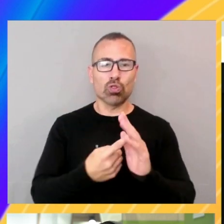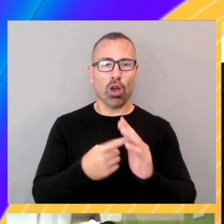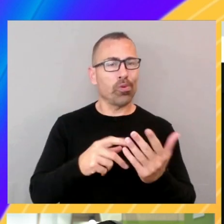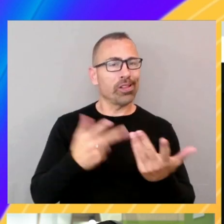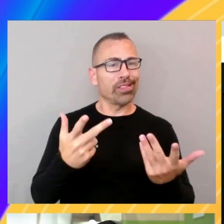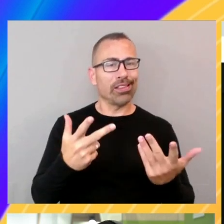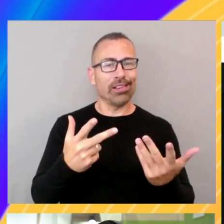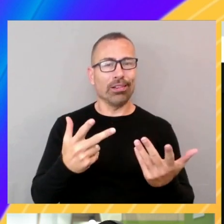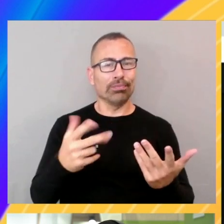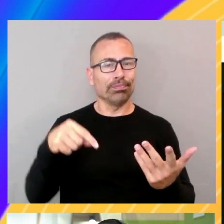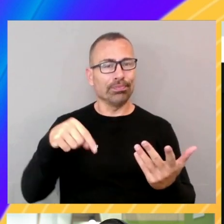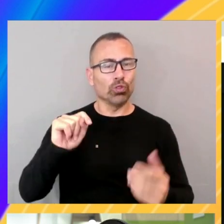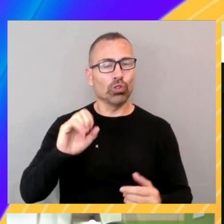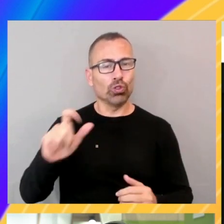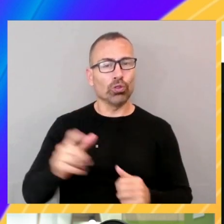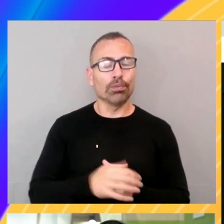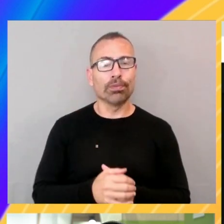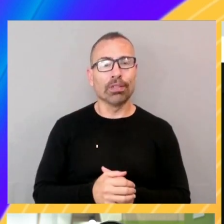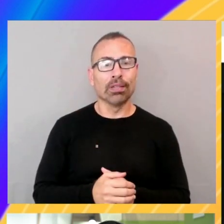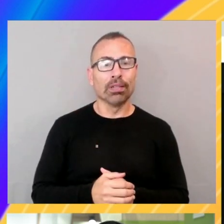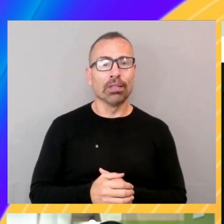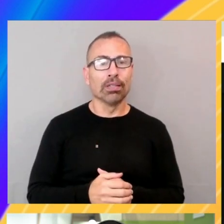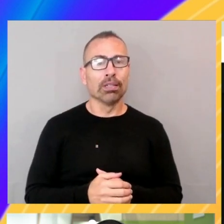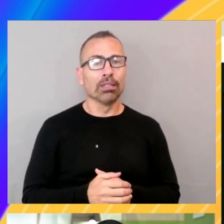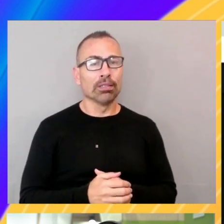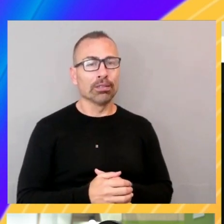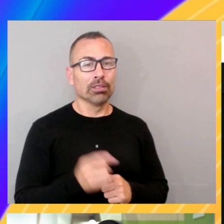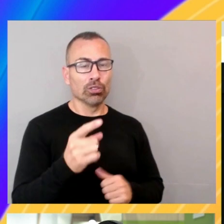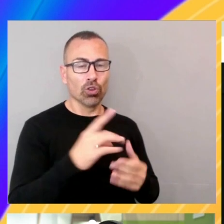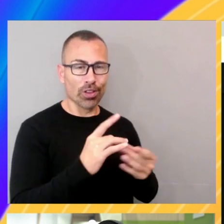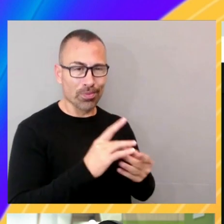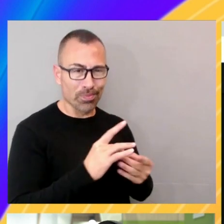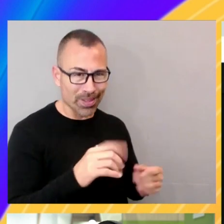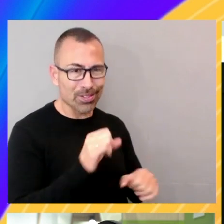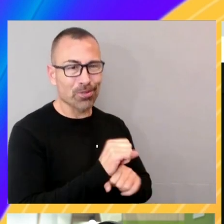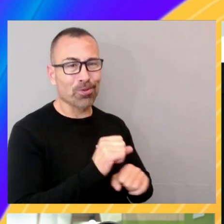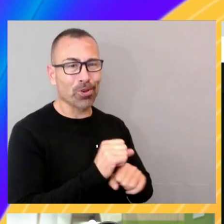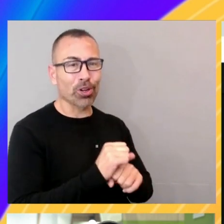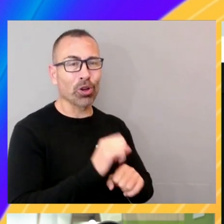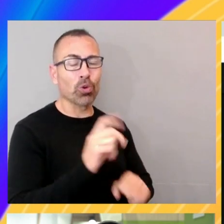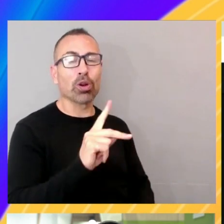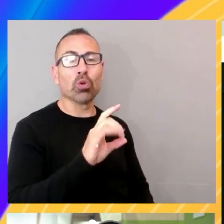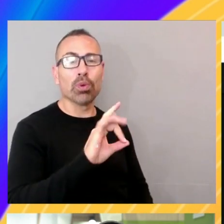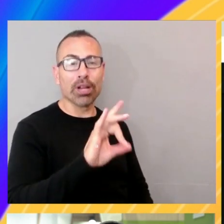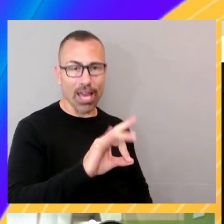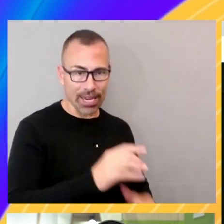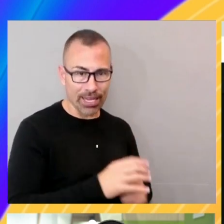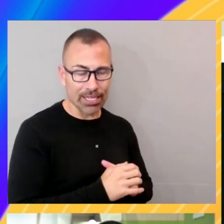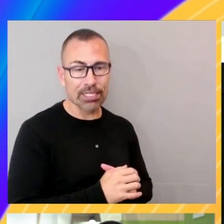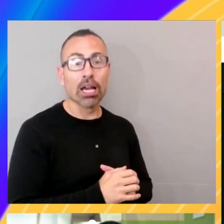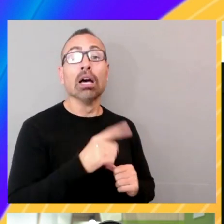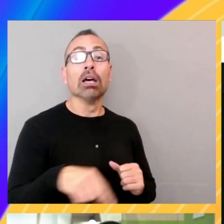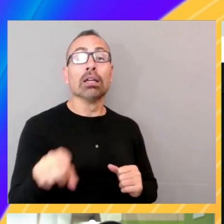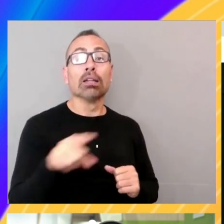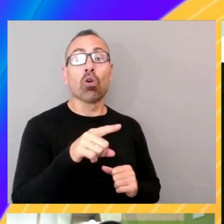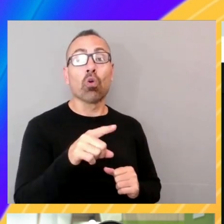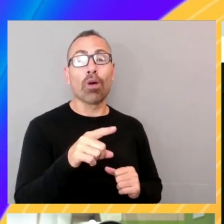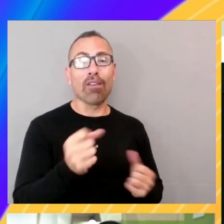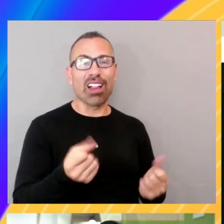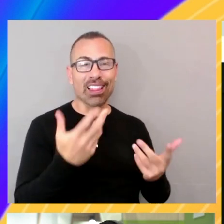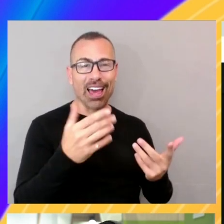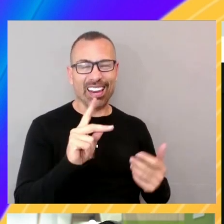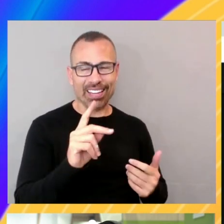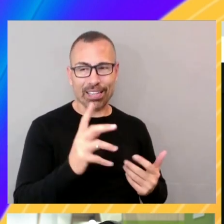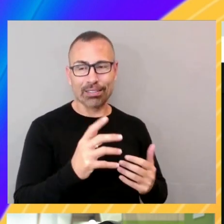you have O11Y with K8s. Yes. Working together. Yes. And here, I imagine the data points here is